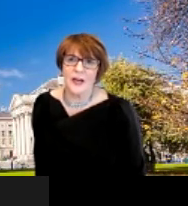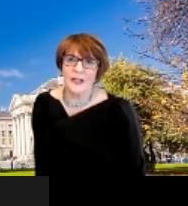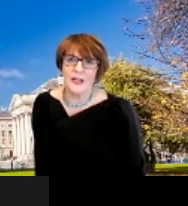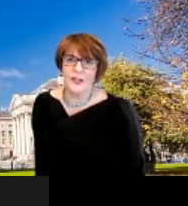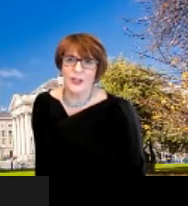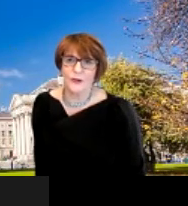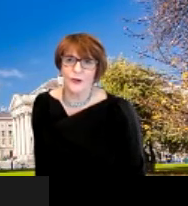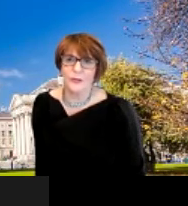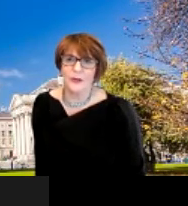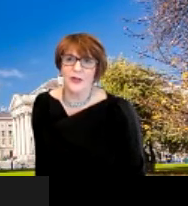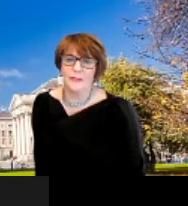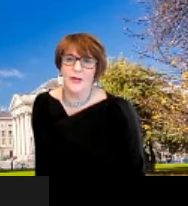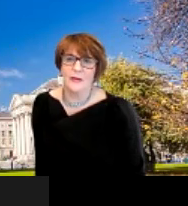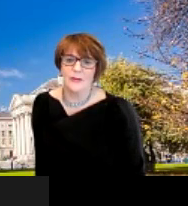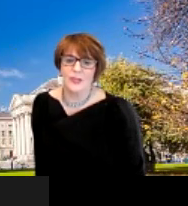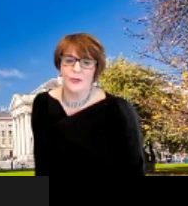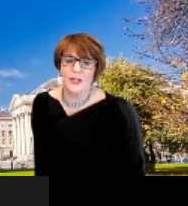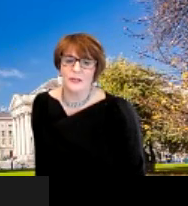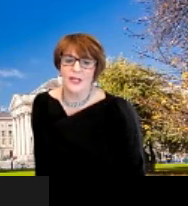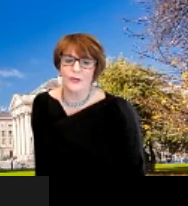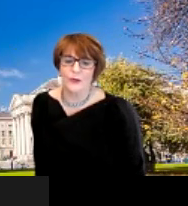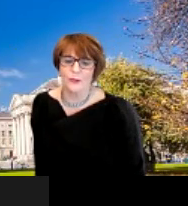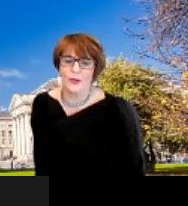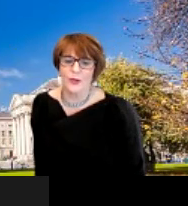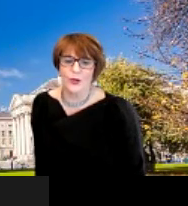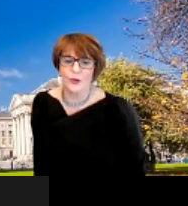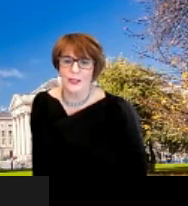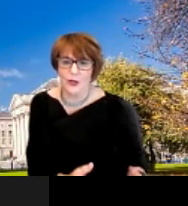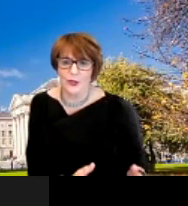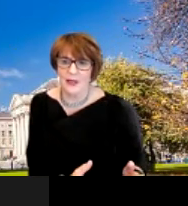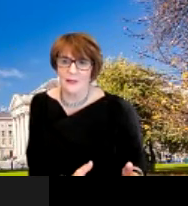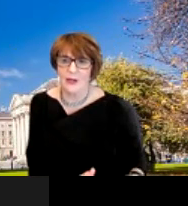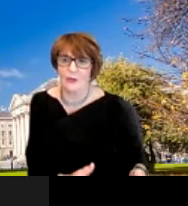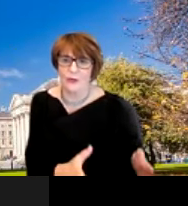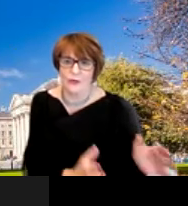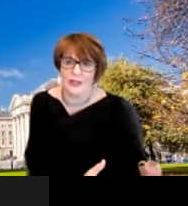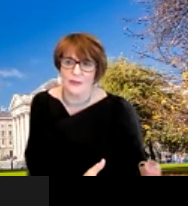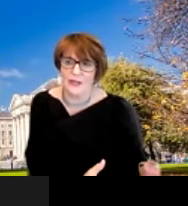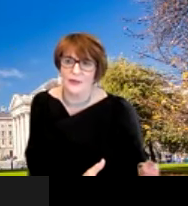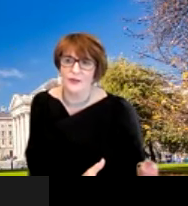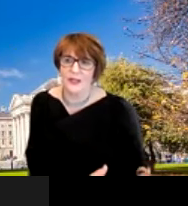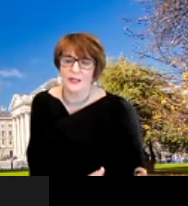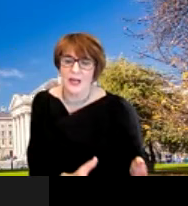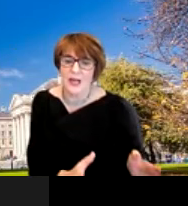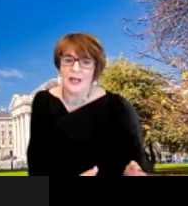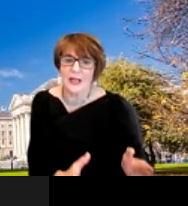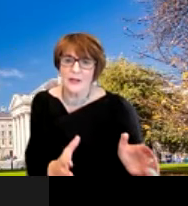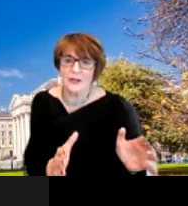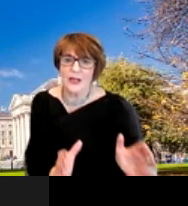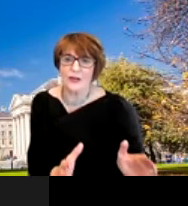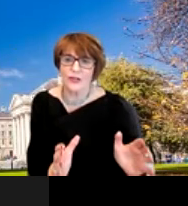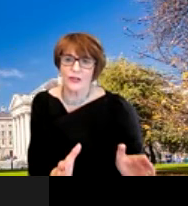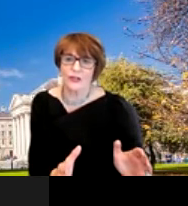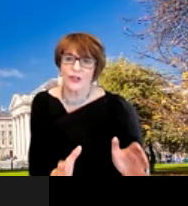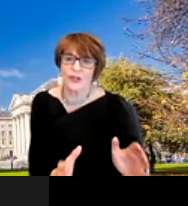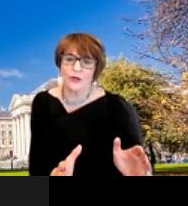I highlighted that group of, it might have been 20% group, who had lost people who were really, really restricted. They